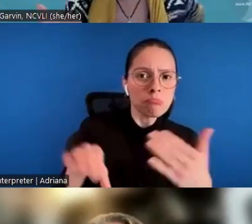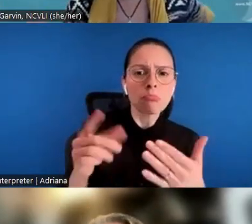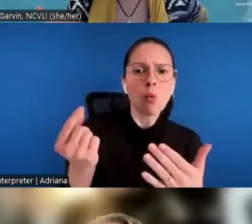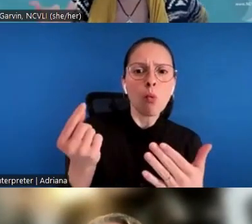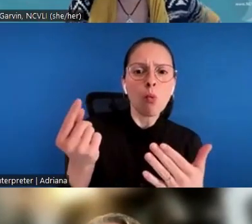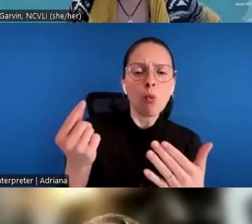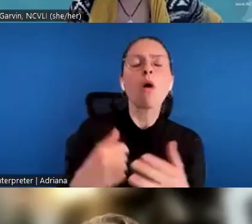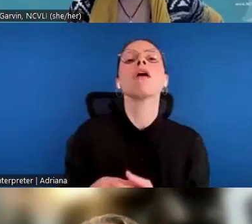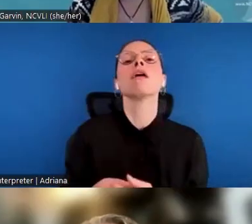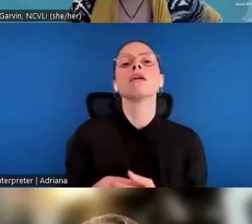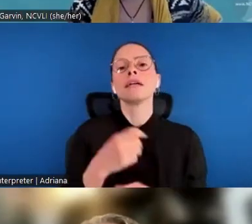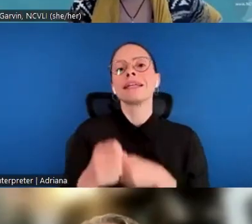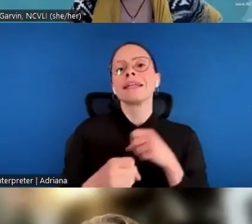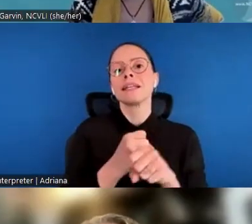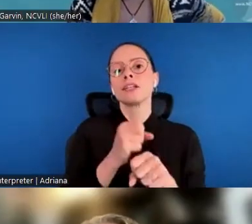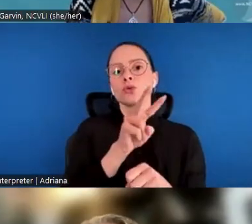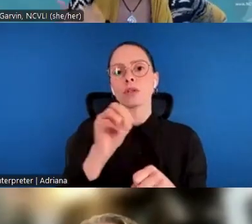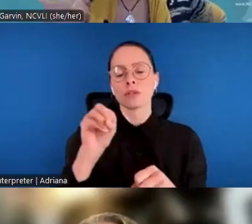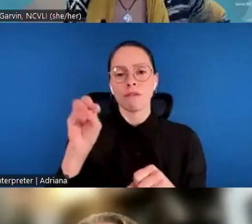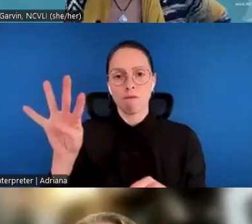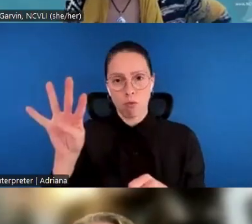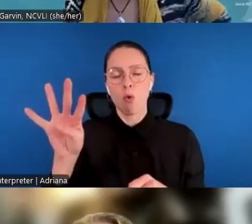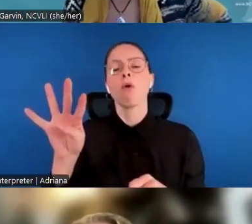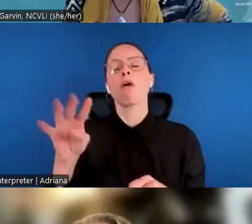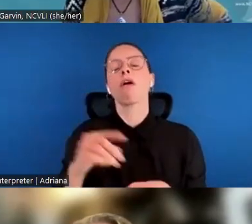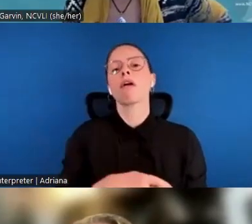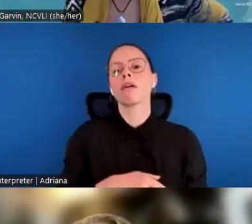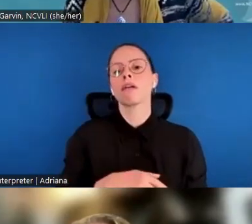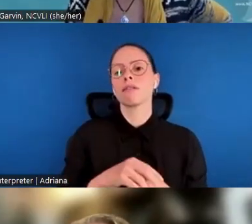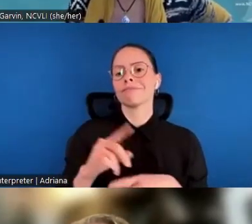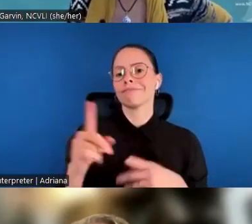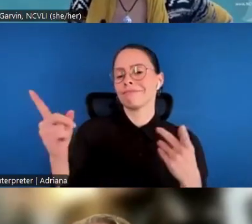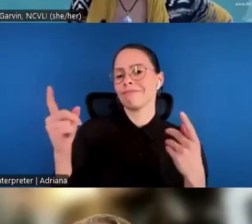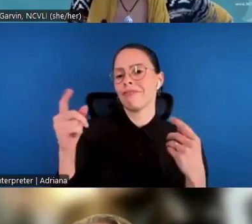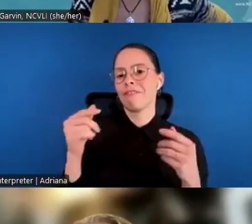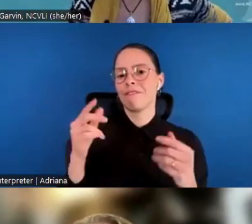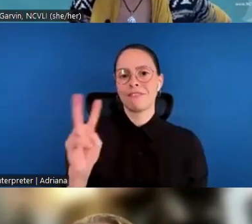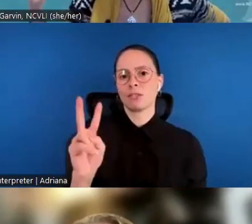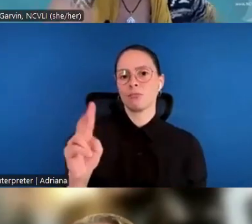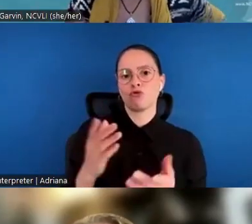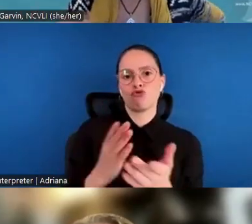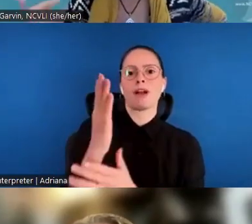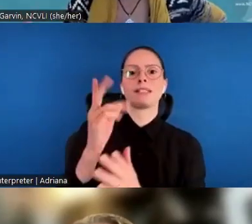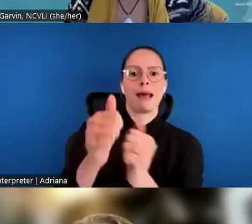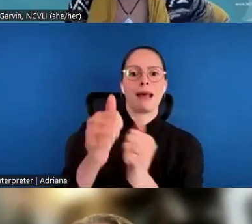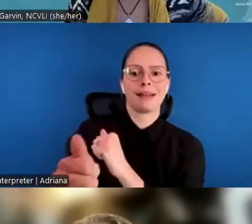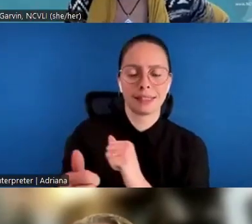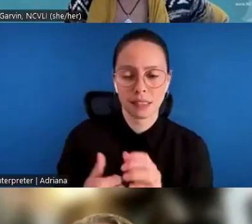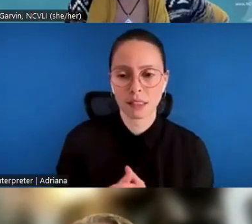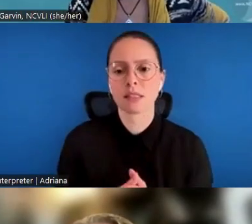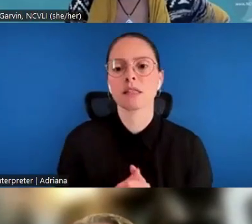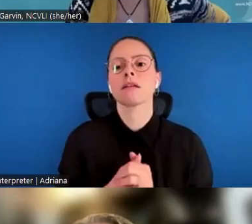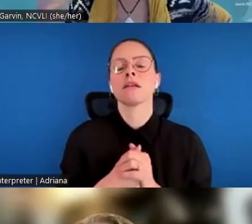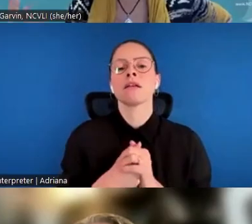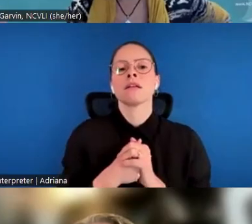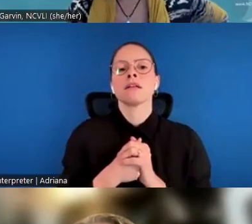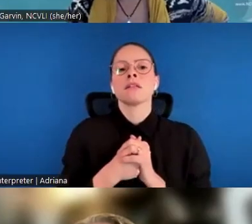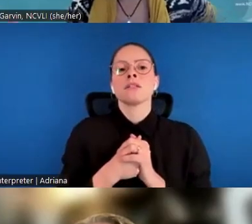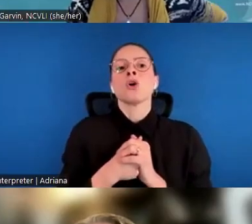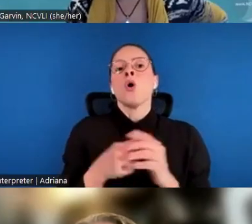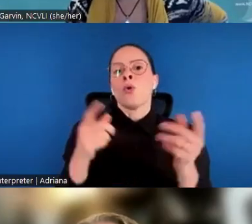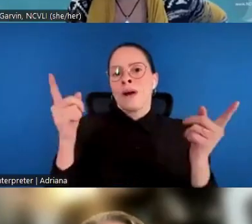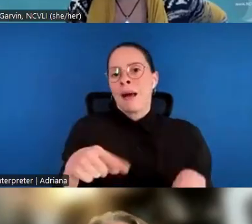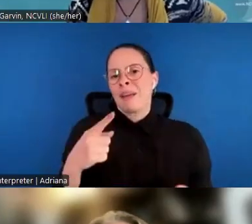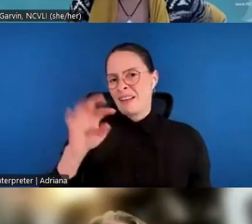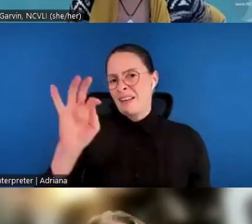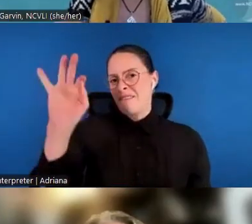Federal Crime Victims' Rights Act was passed. Now, that only governs victimization that happens in federal courts, right? Or